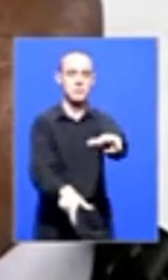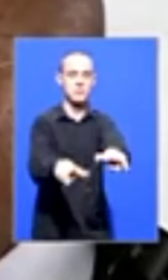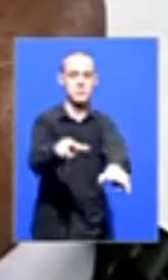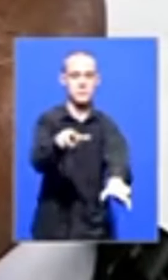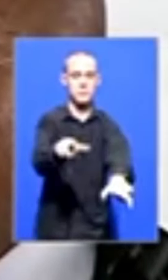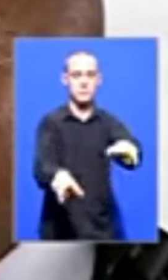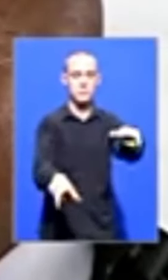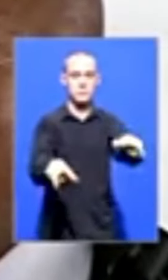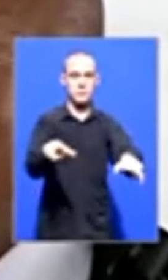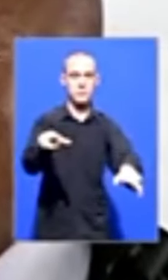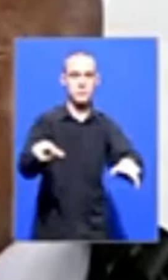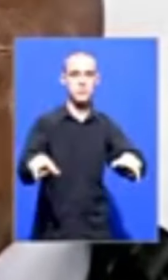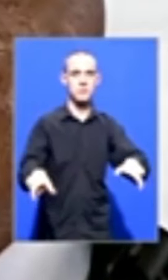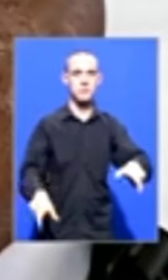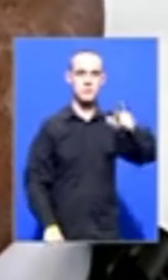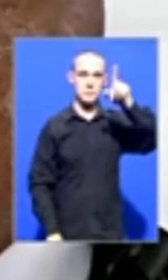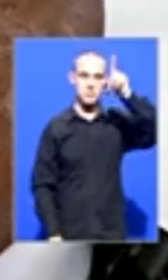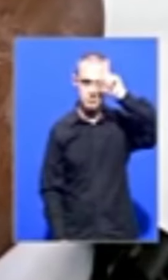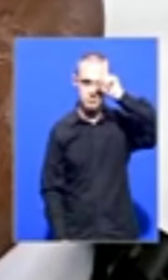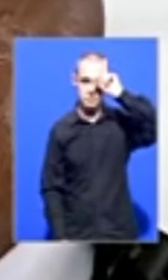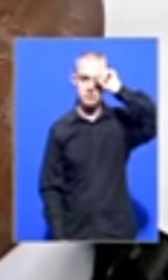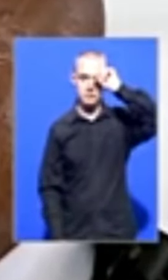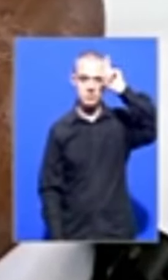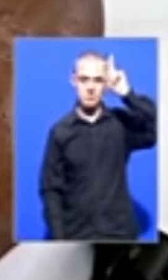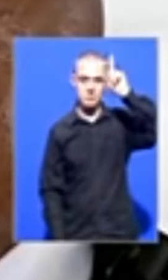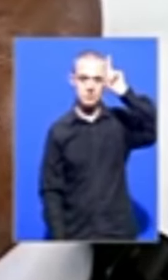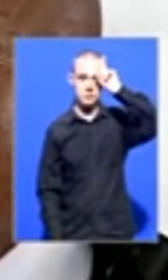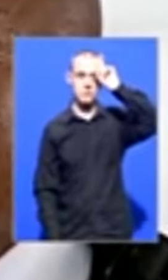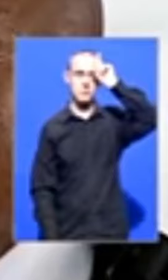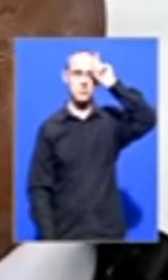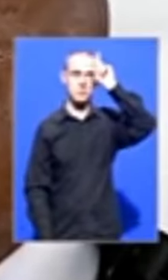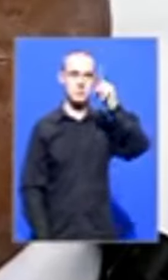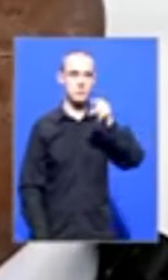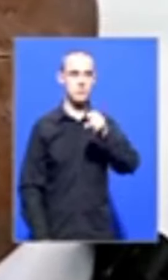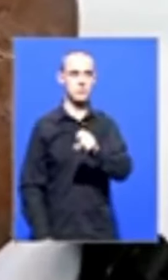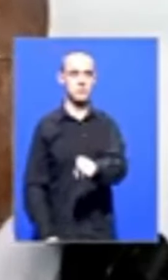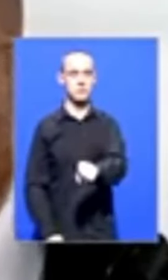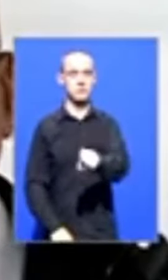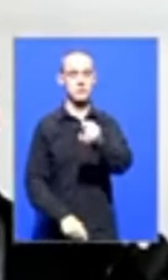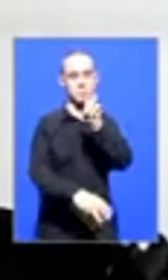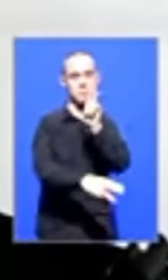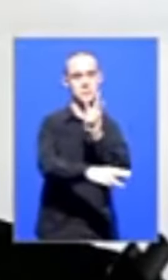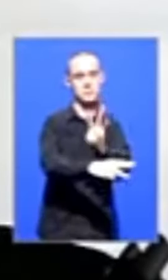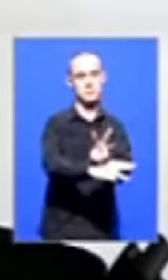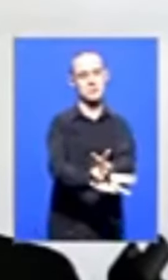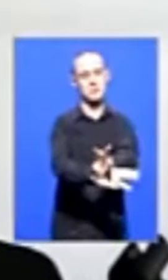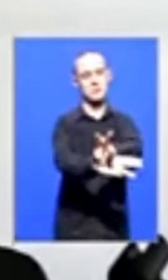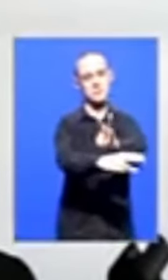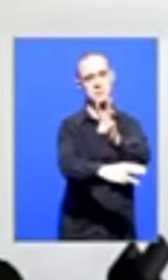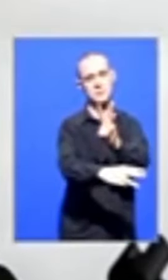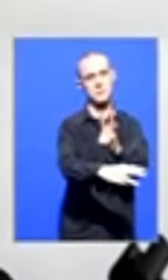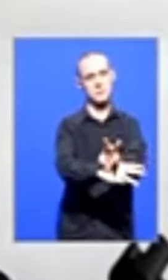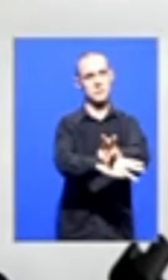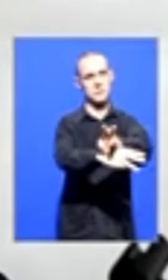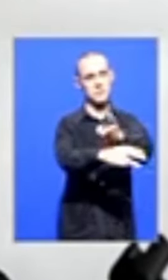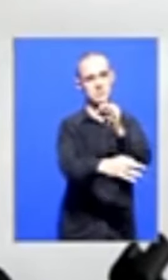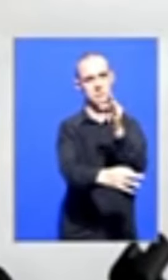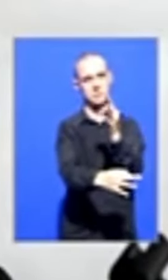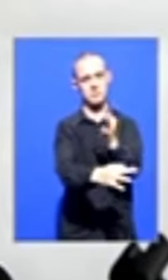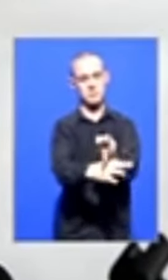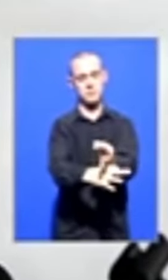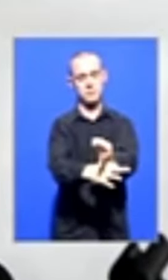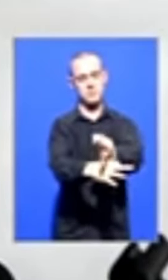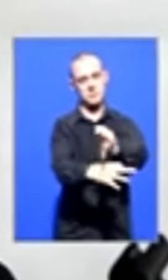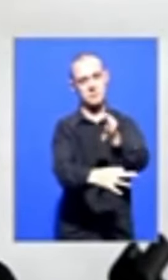People, this statement is enough to cause a serious political eruption in our country. Let's watch and see, but this